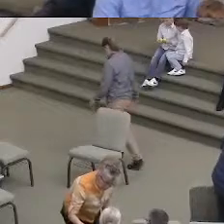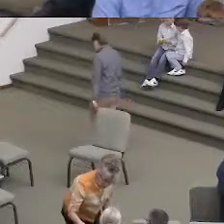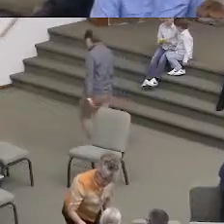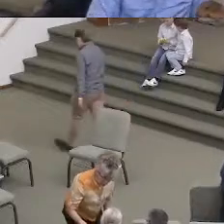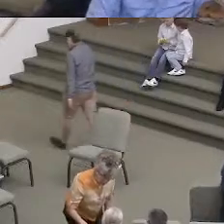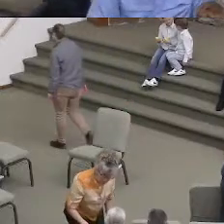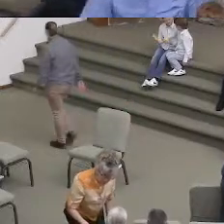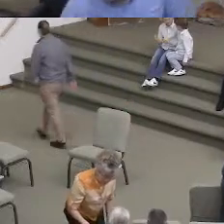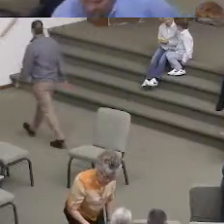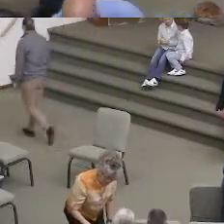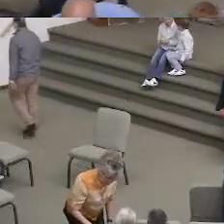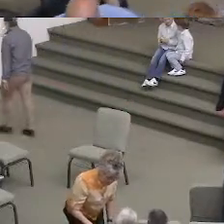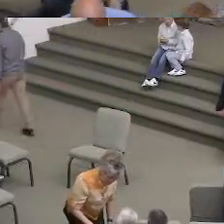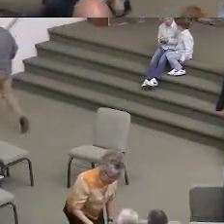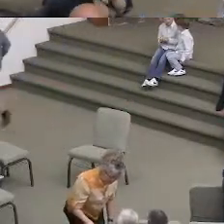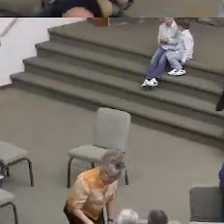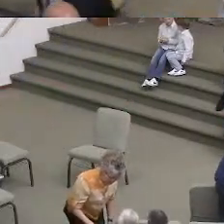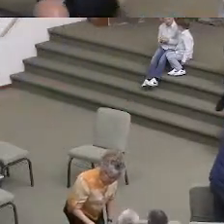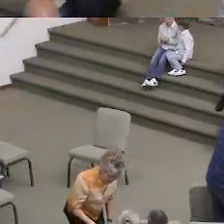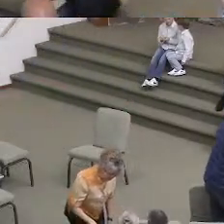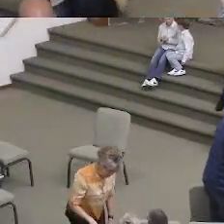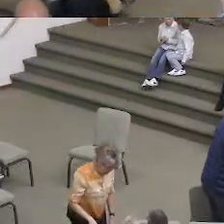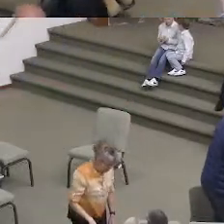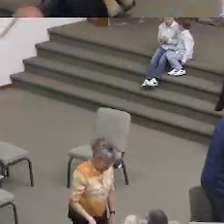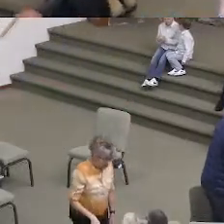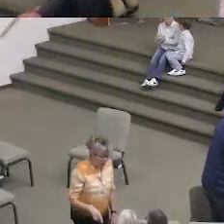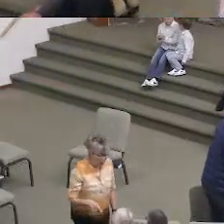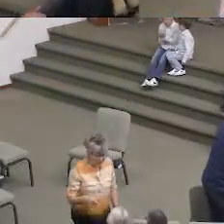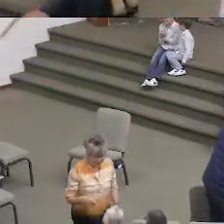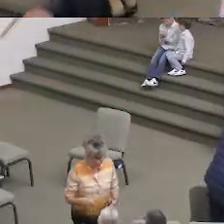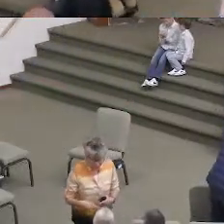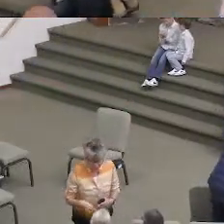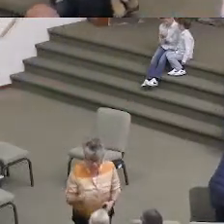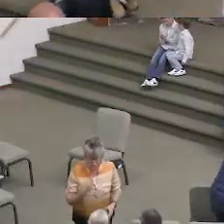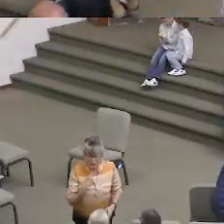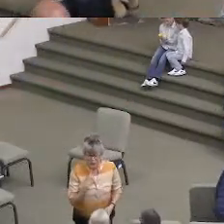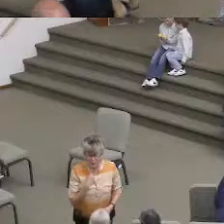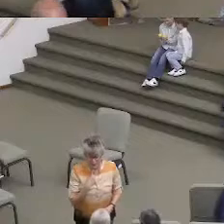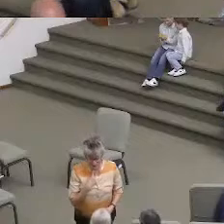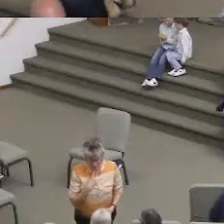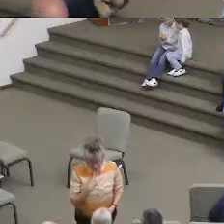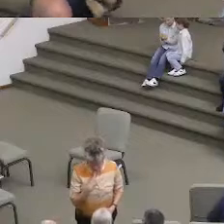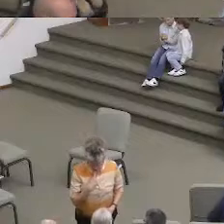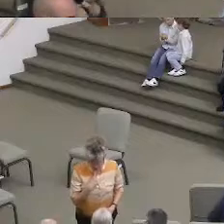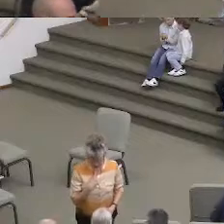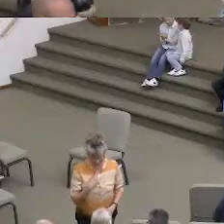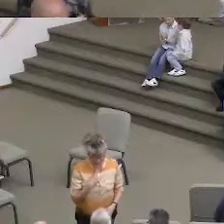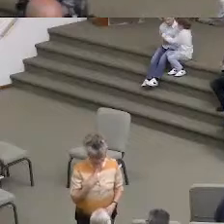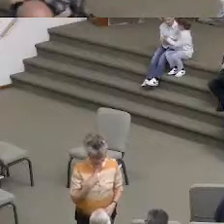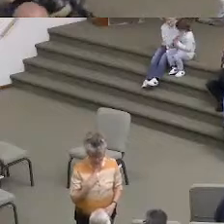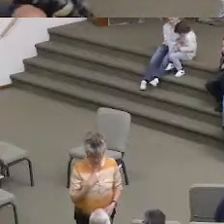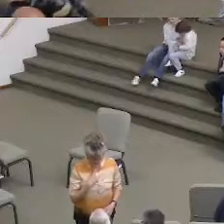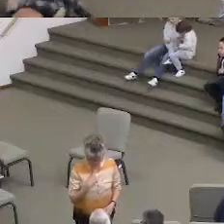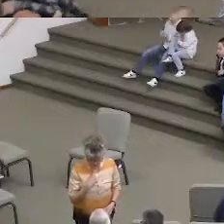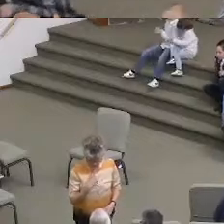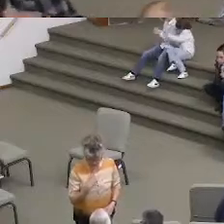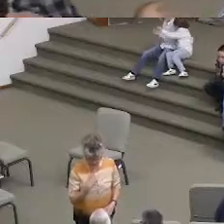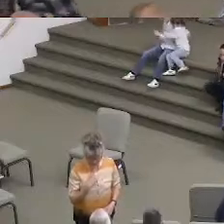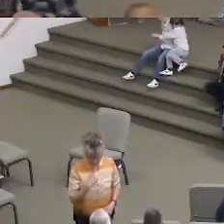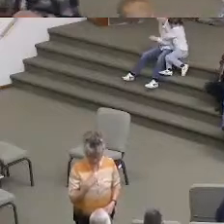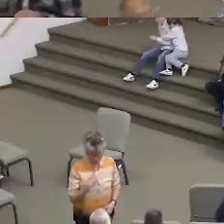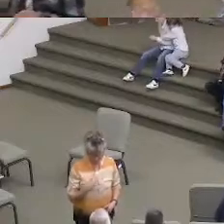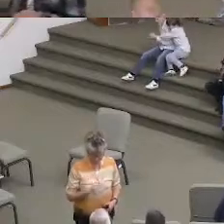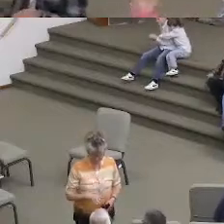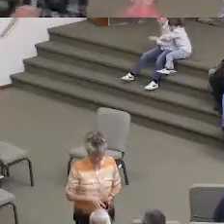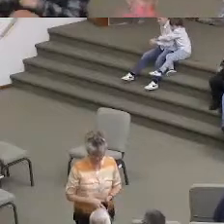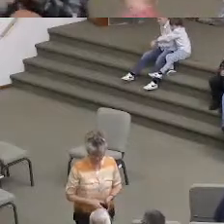1 John 2:17. Can't remember what the one is for next month, but we'll worry about that next month. Who wants to go first,